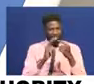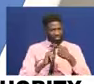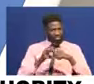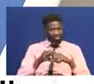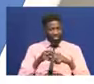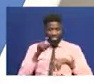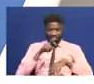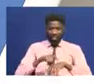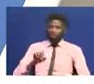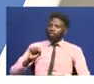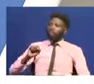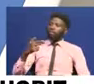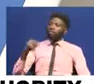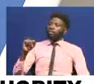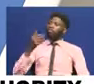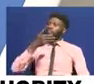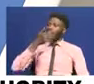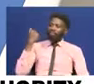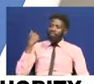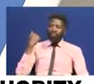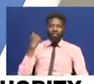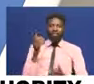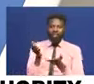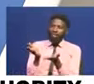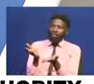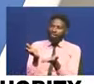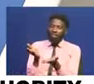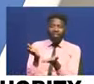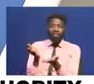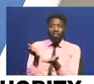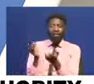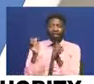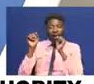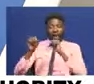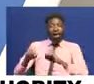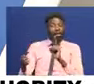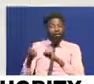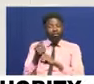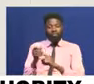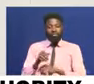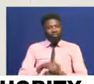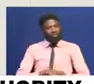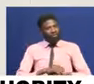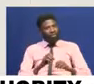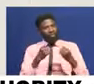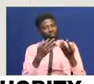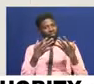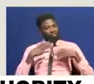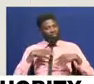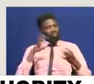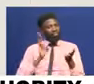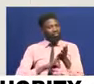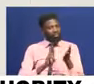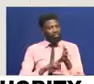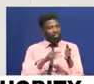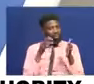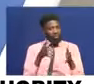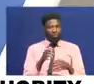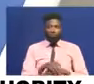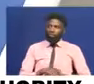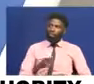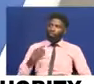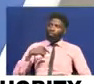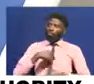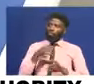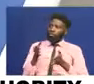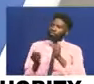much better option which has become available and looks feasible? How many people have you registered so far? At the moment we registered, as of